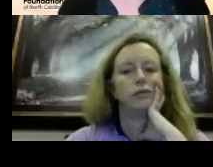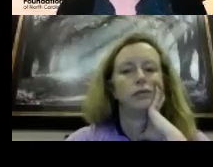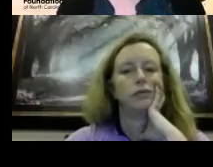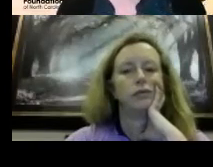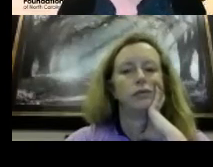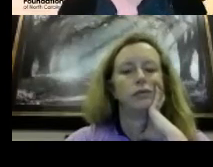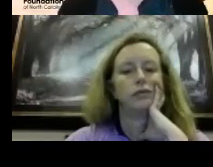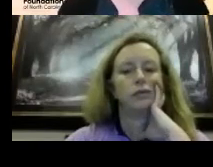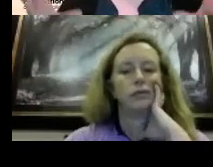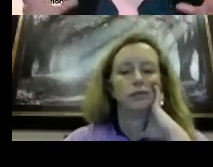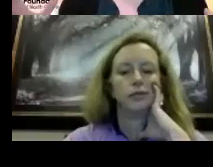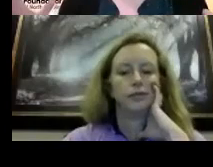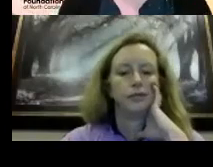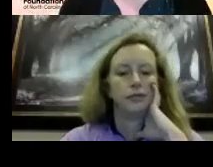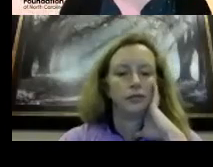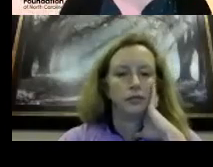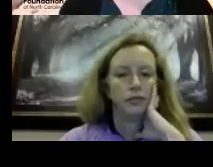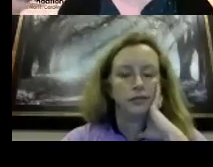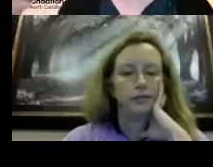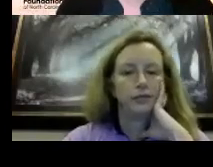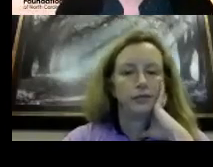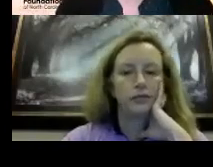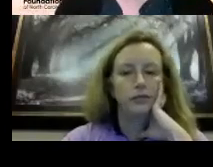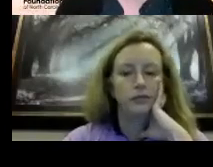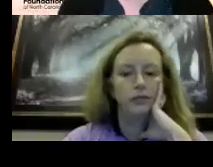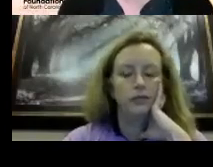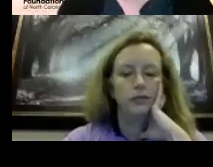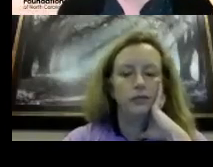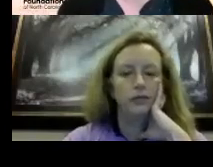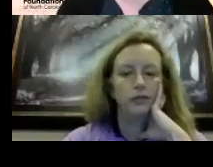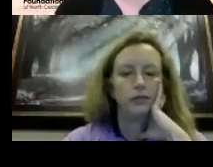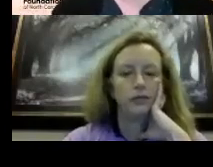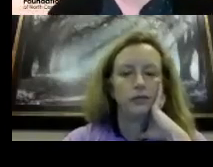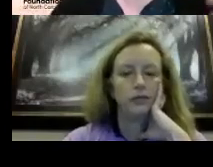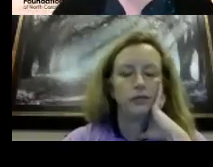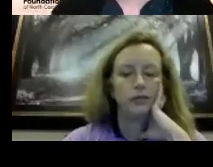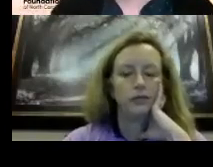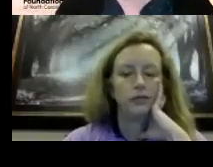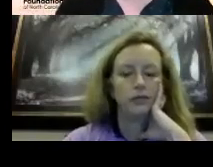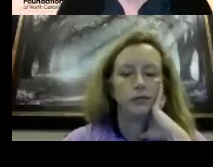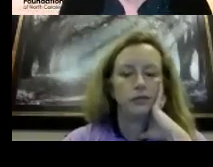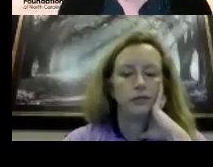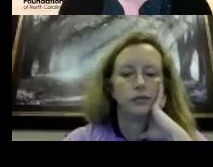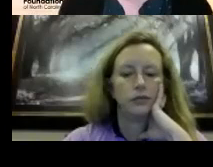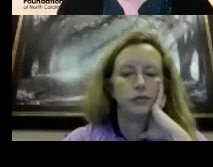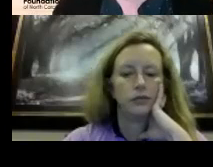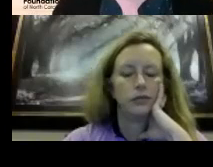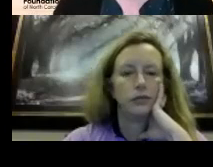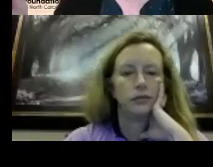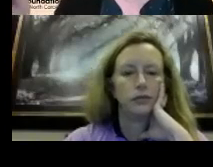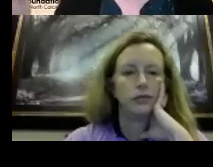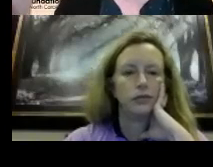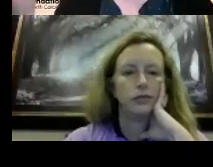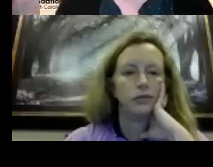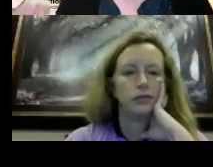that is. Okay. So the FAFSA takes all that information that you've given to it and it has calculations that it performs and